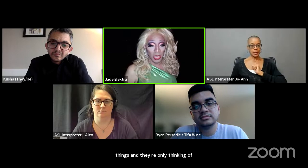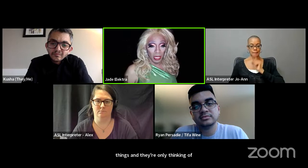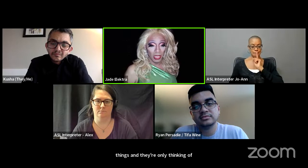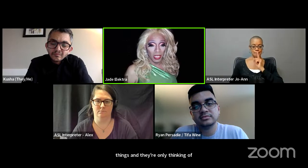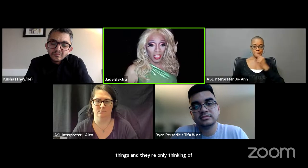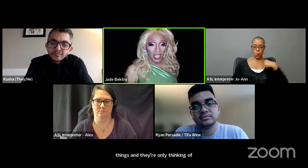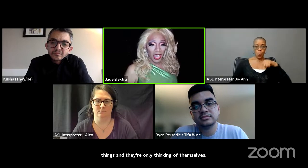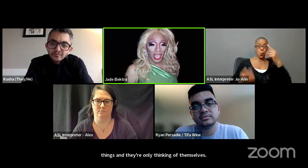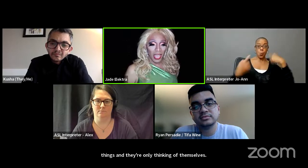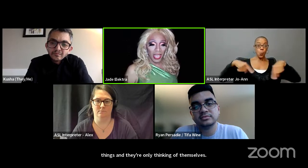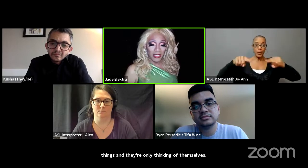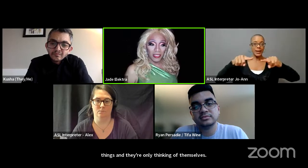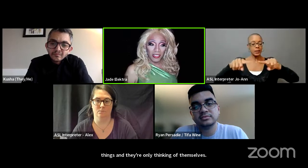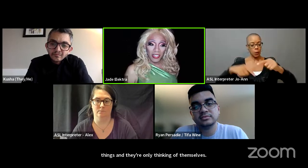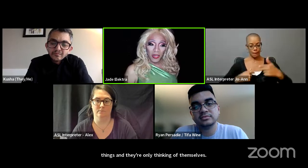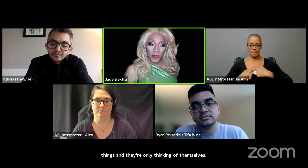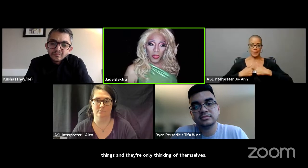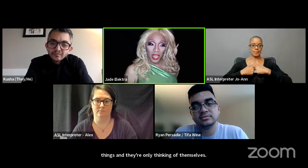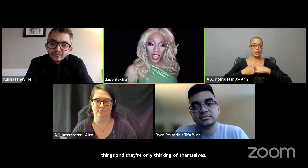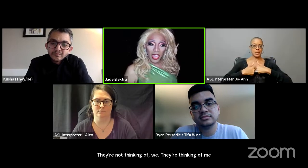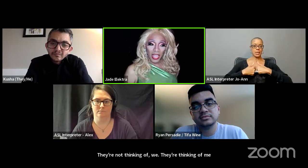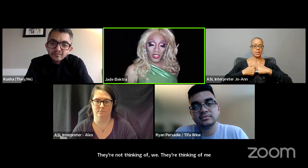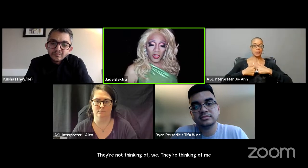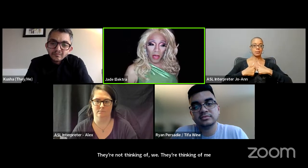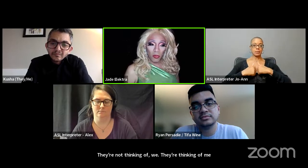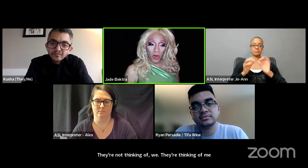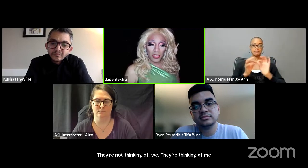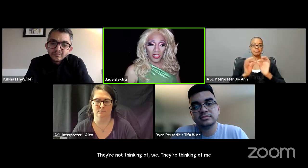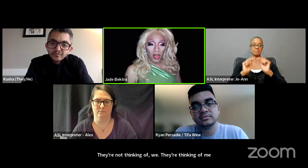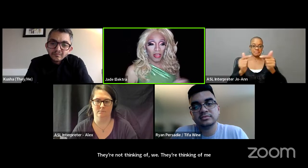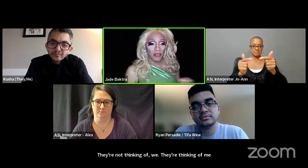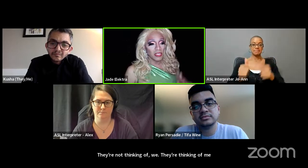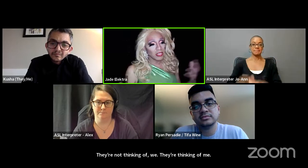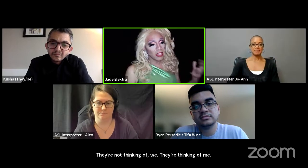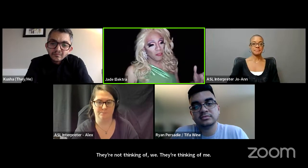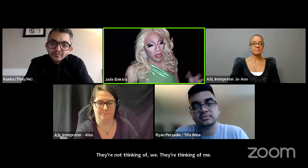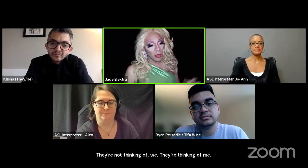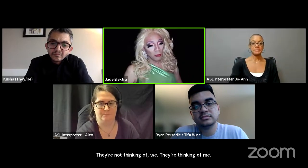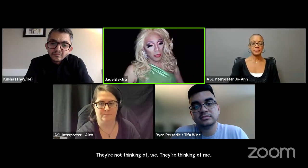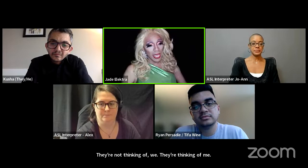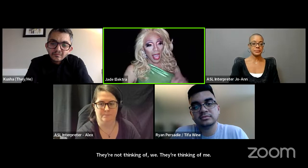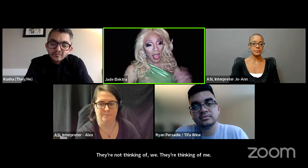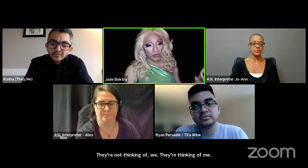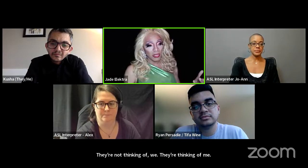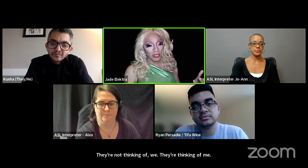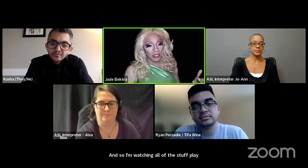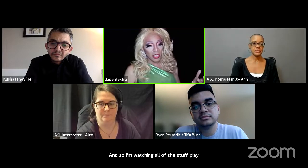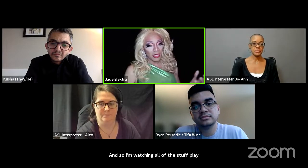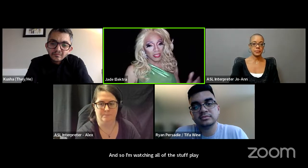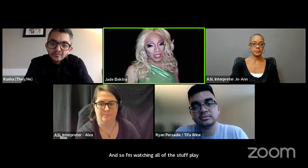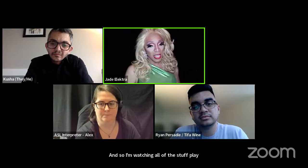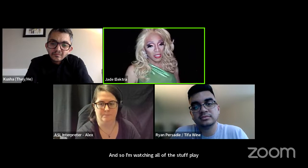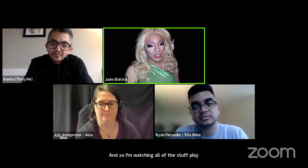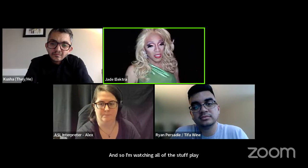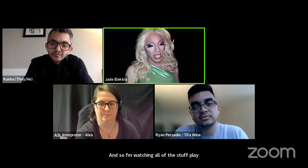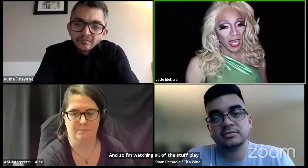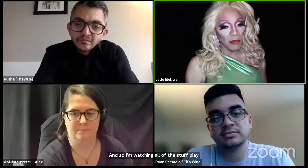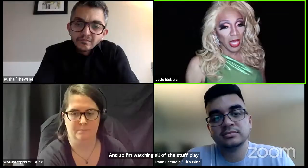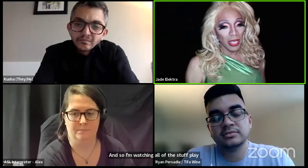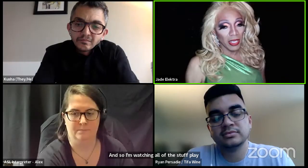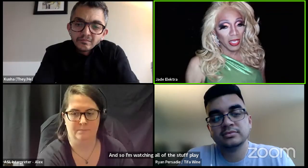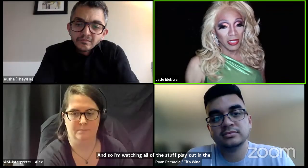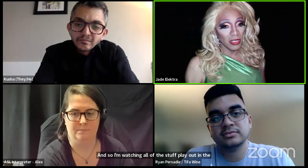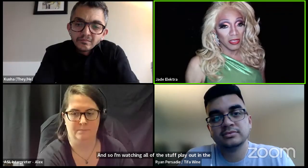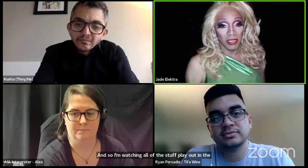thinking of me. And so I'm watching all of the stuff play out in the States, and